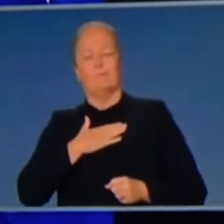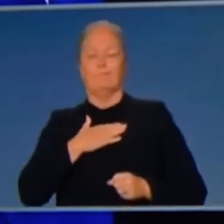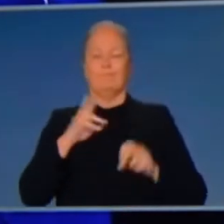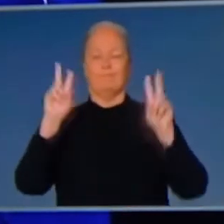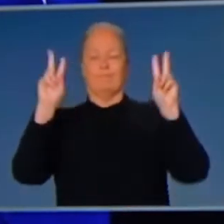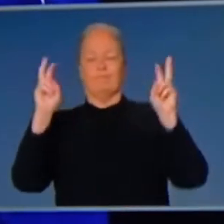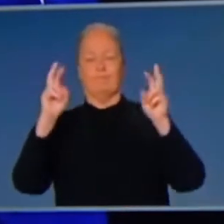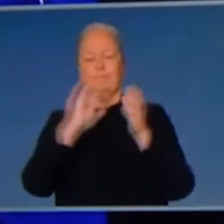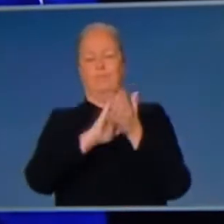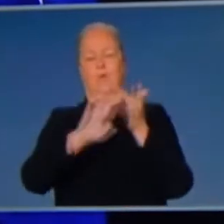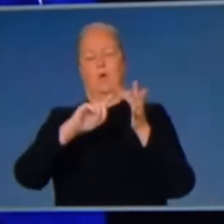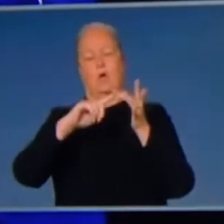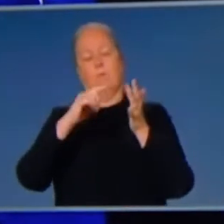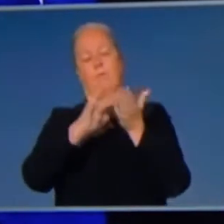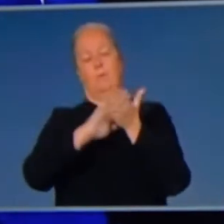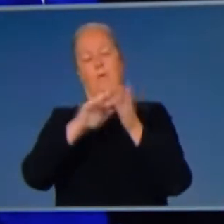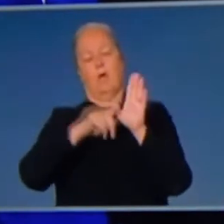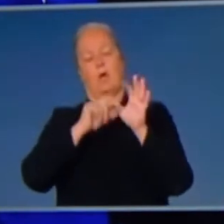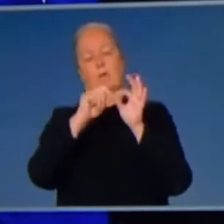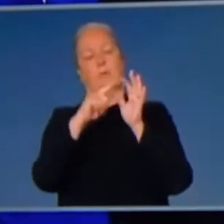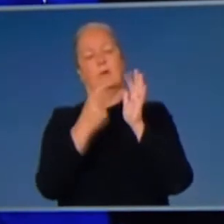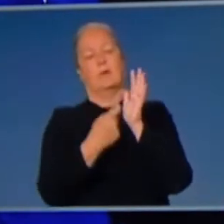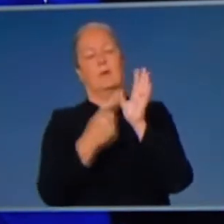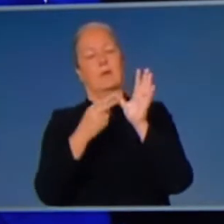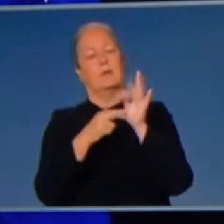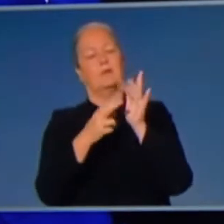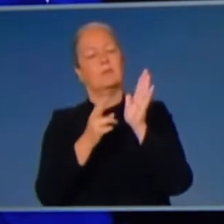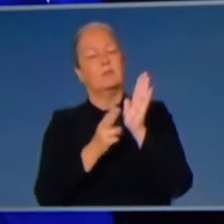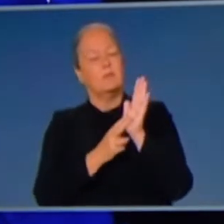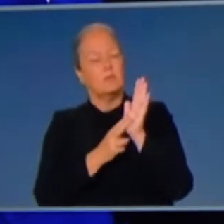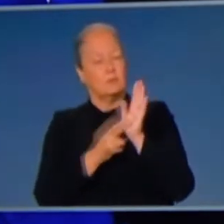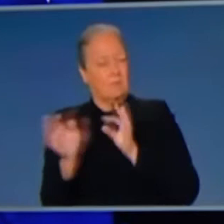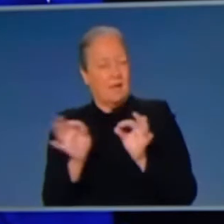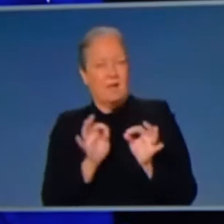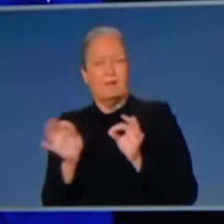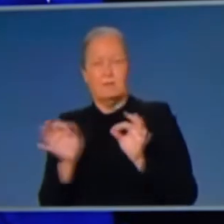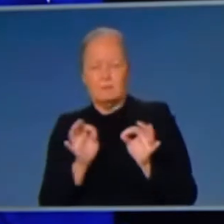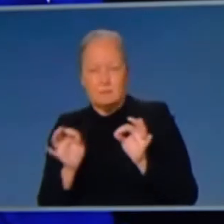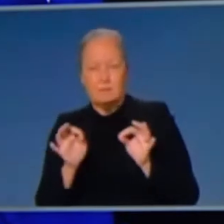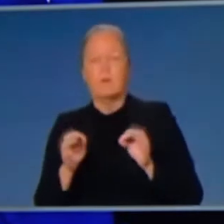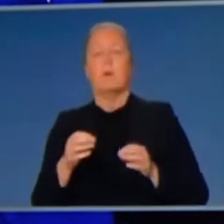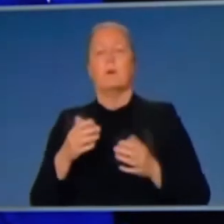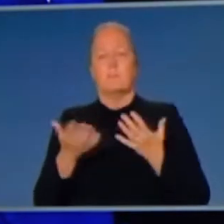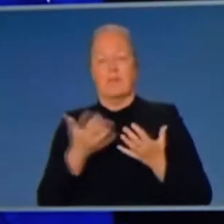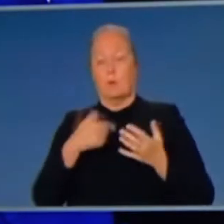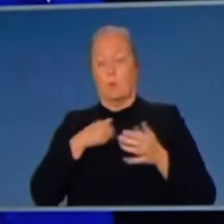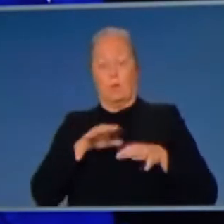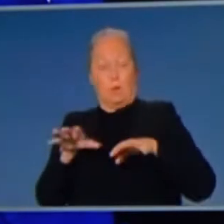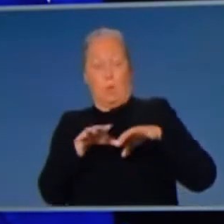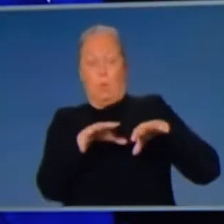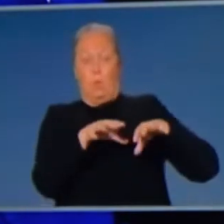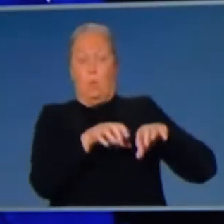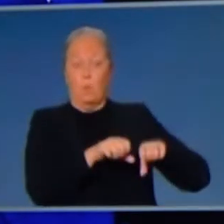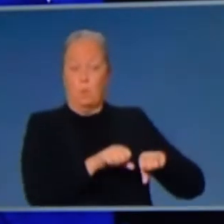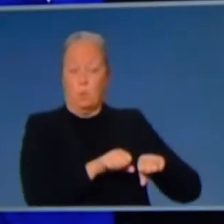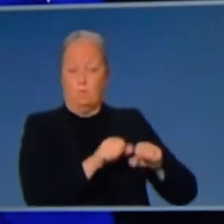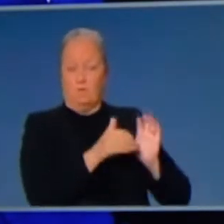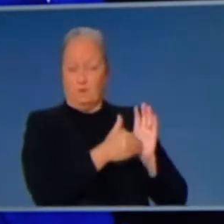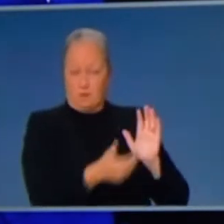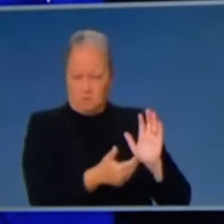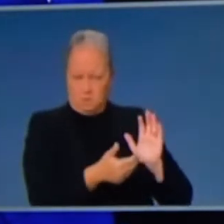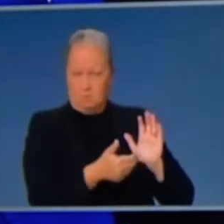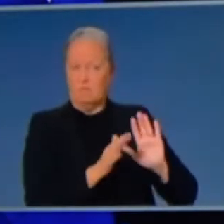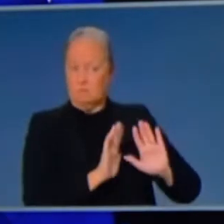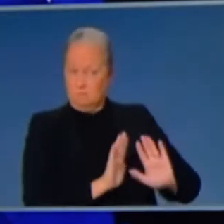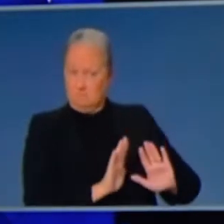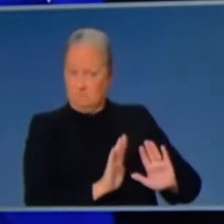is being able to preserve as much of the foundations and pillars of our economy through this